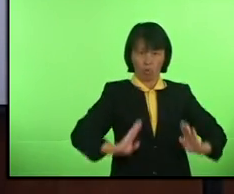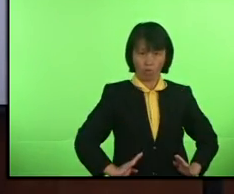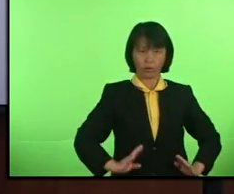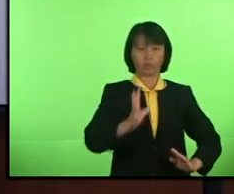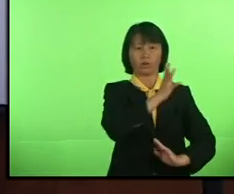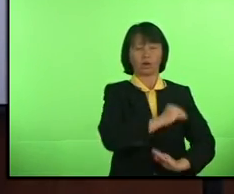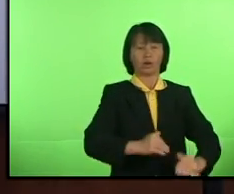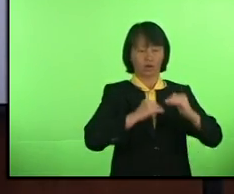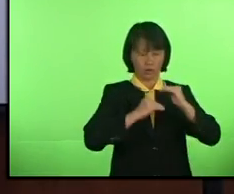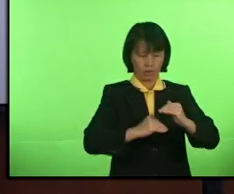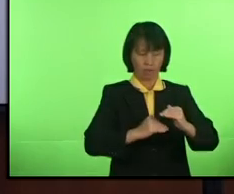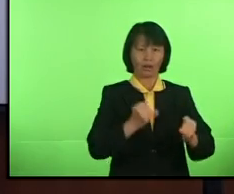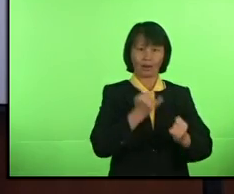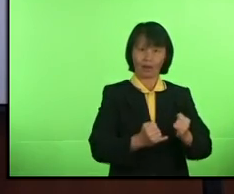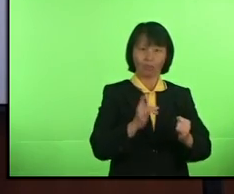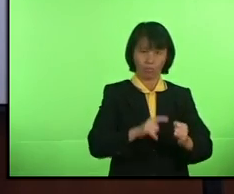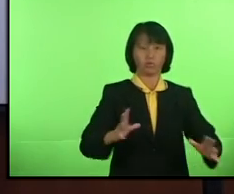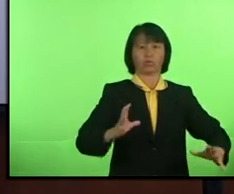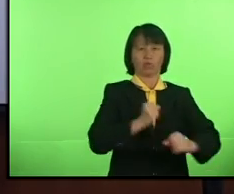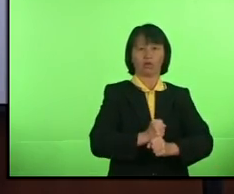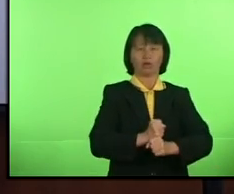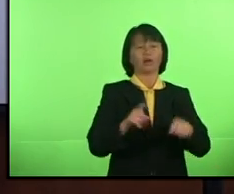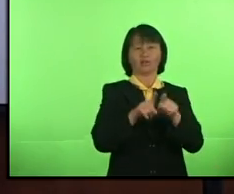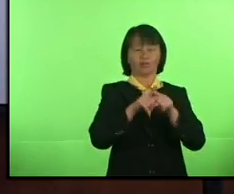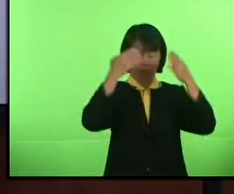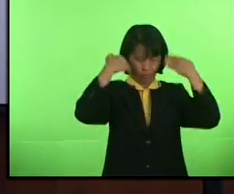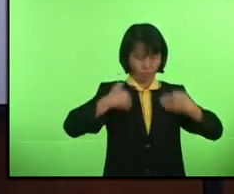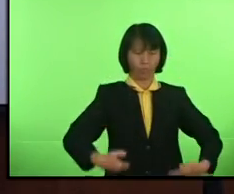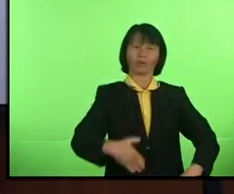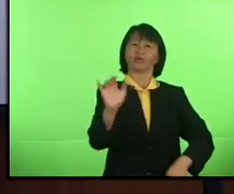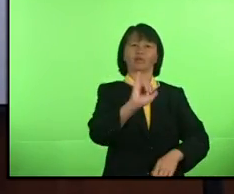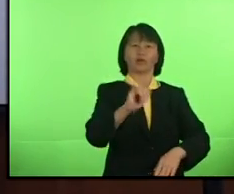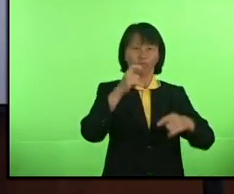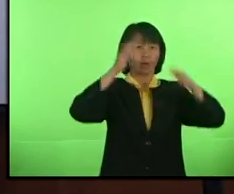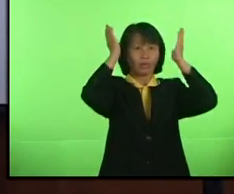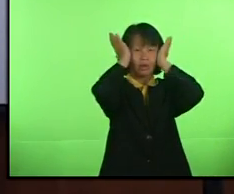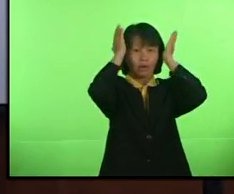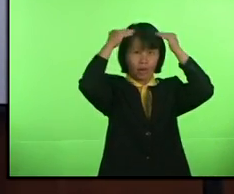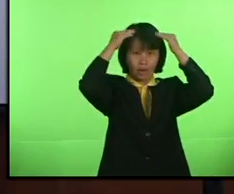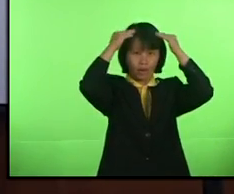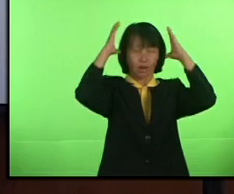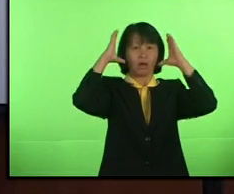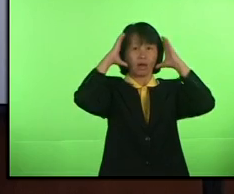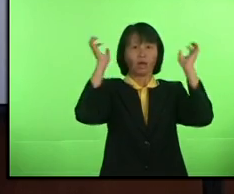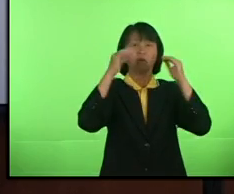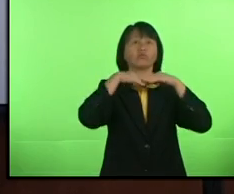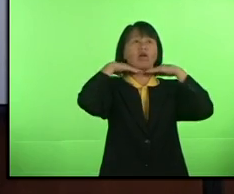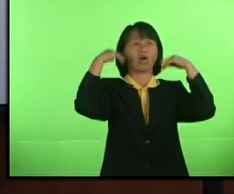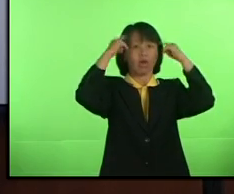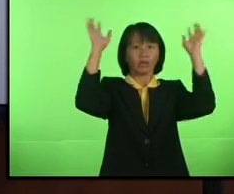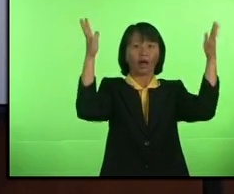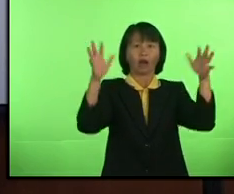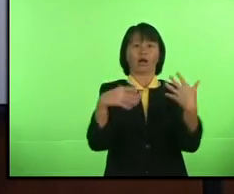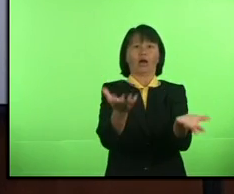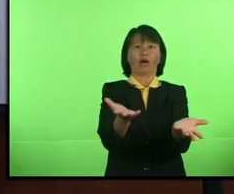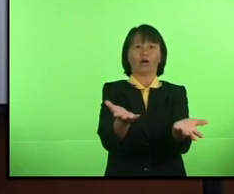your essay must have a conclusion. Just like our body. We must have head. If we do not have a head, then how are